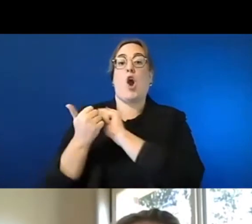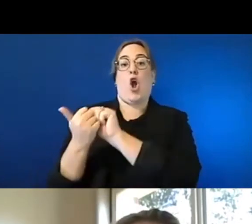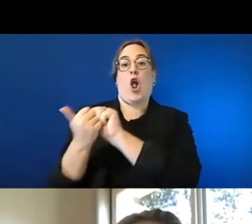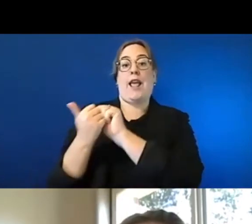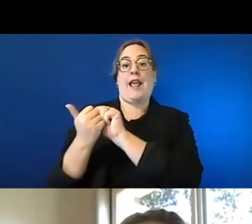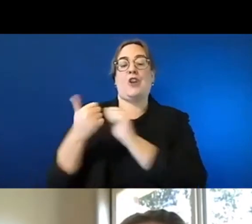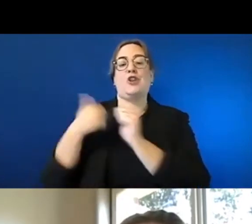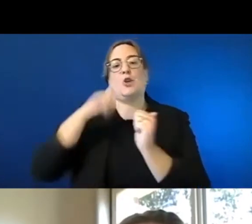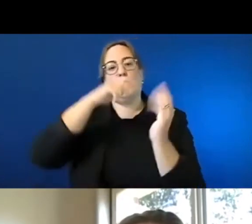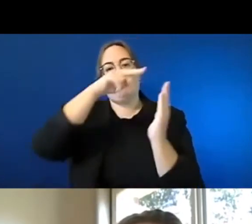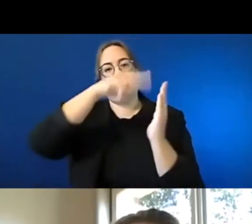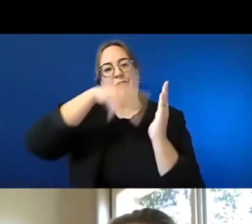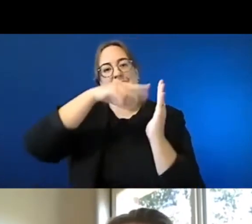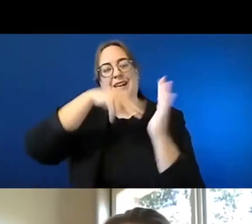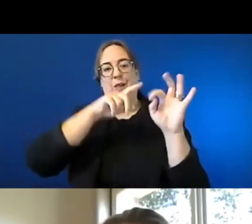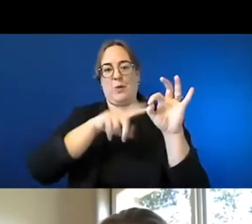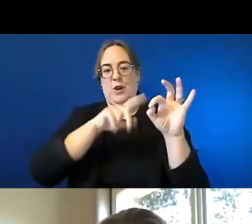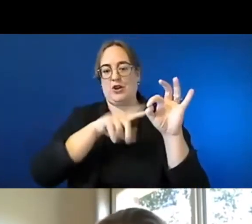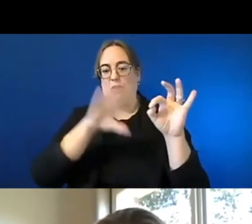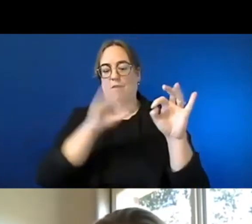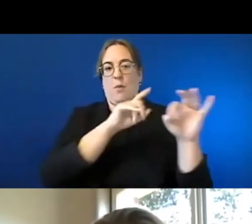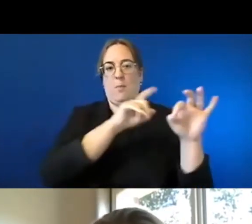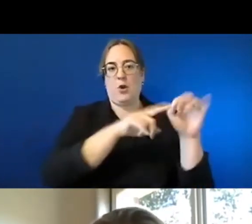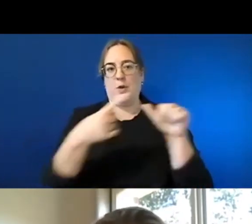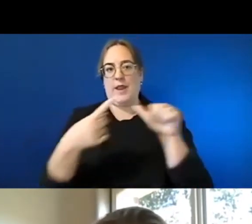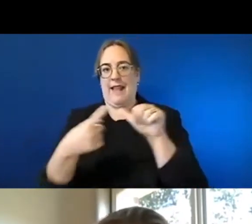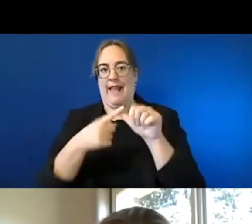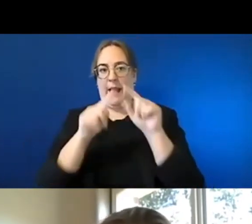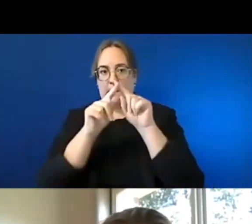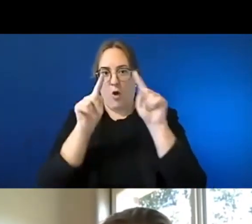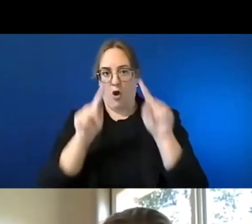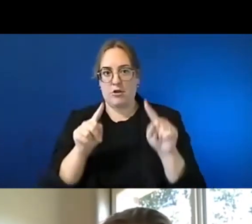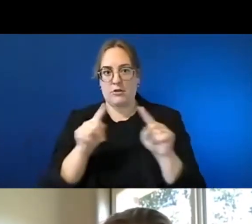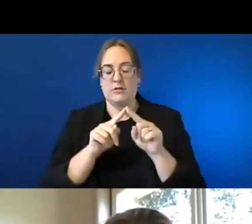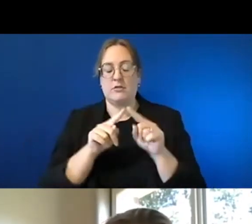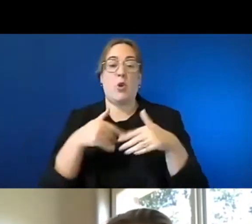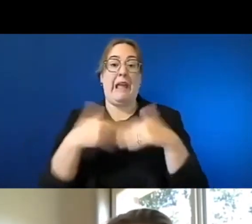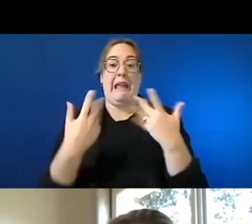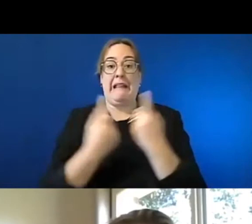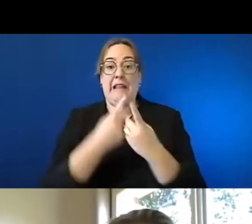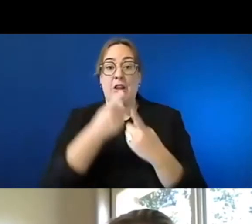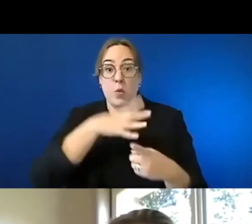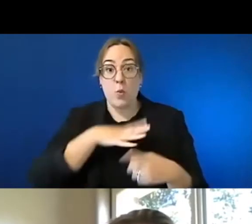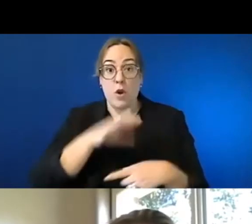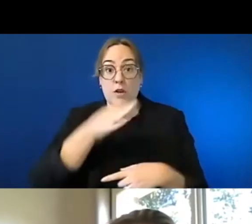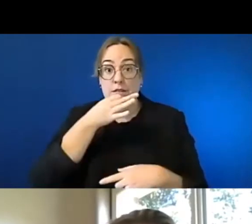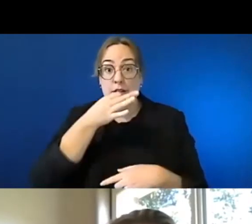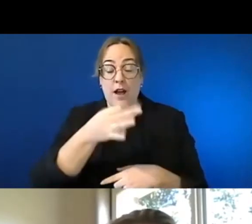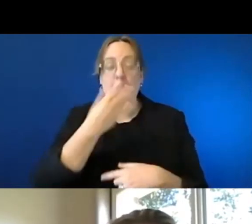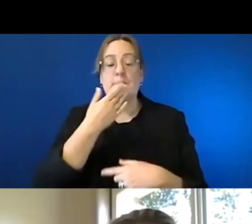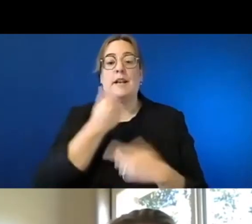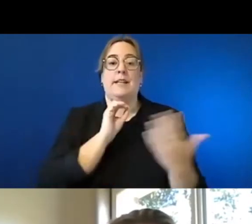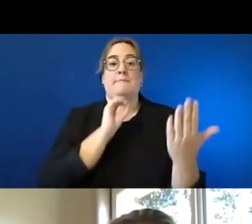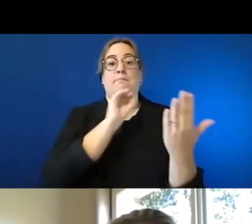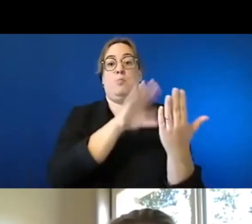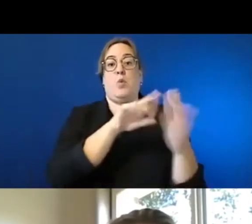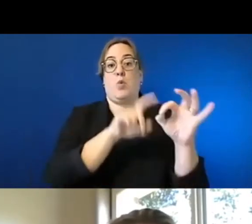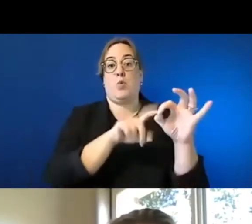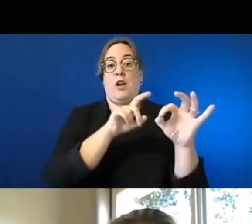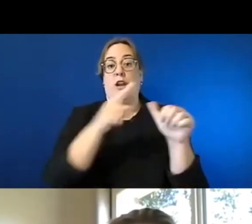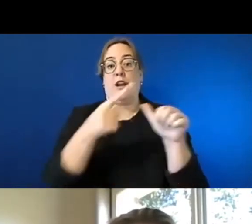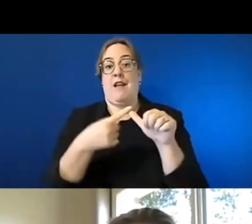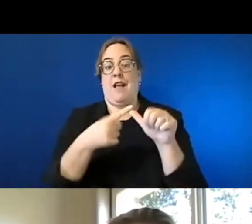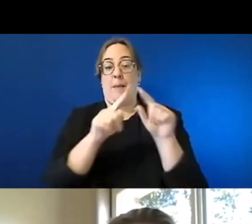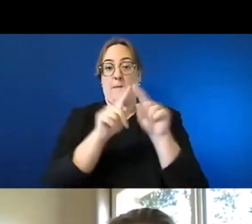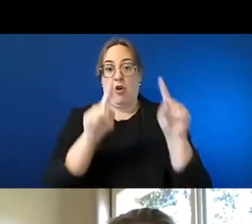your questions out of the Q&A box. So anything you want to know, pop your questions in there and we'll put it to our panel. Leanne, have we